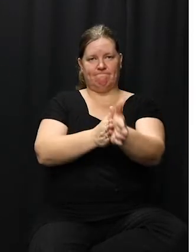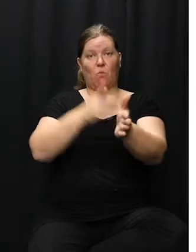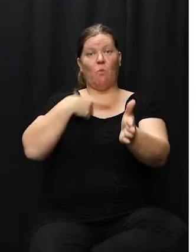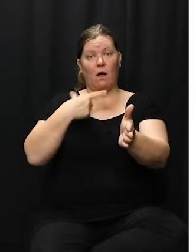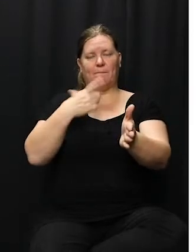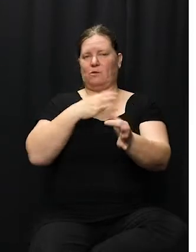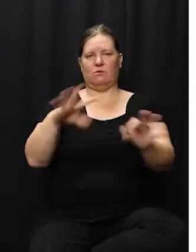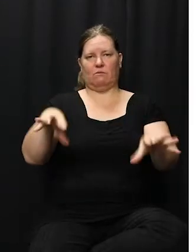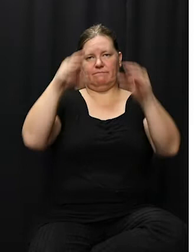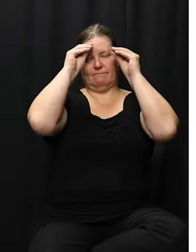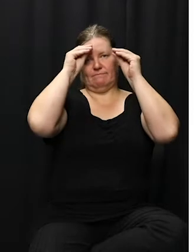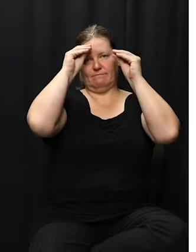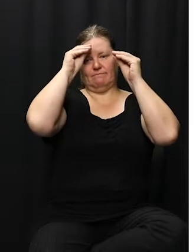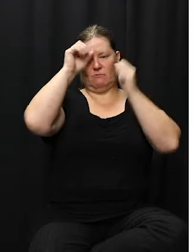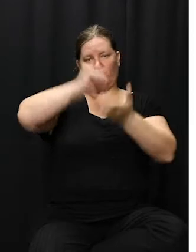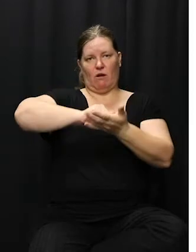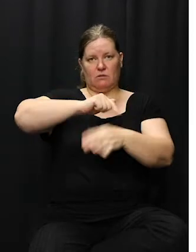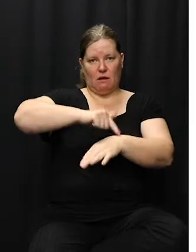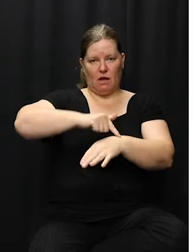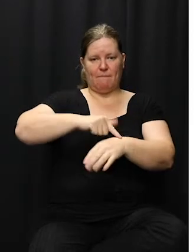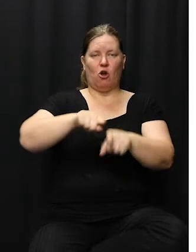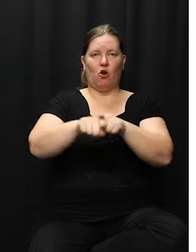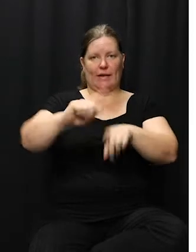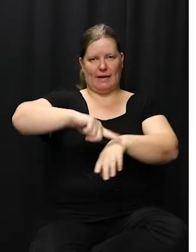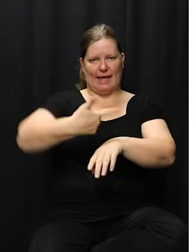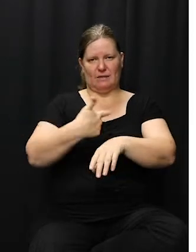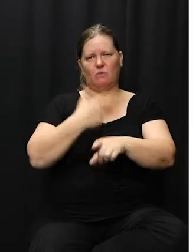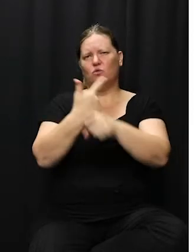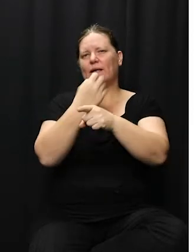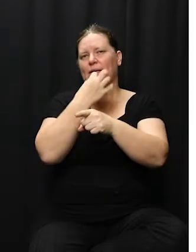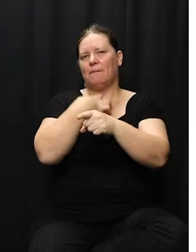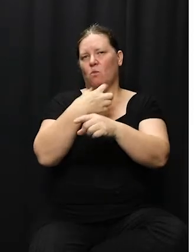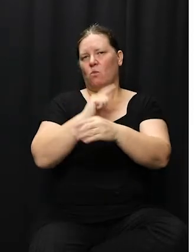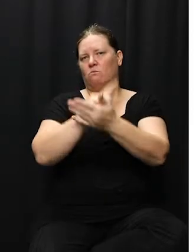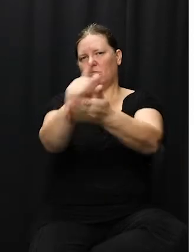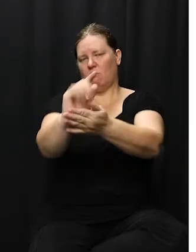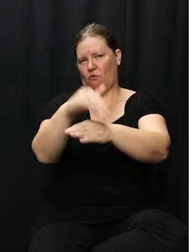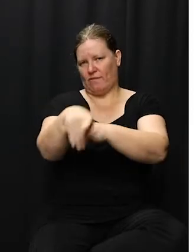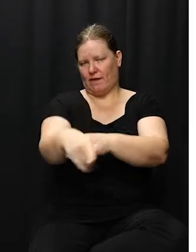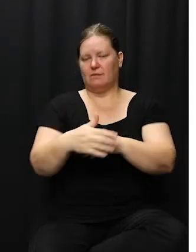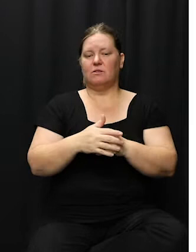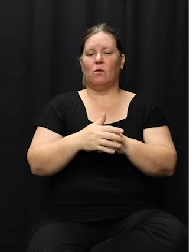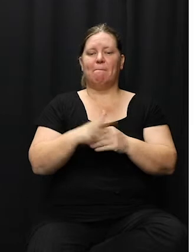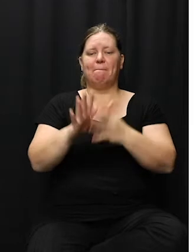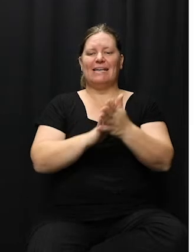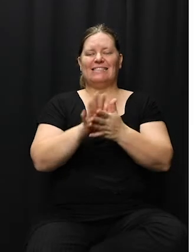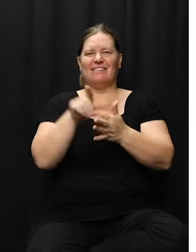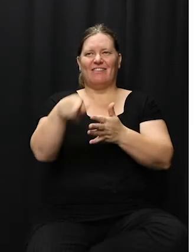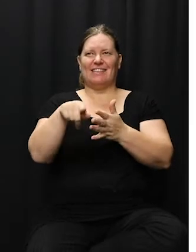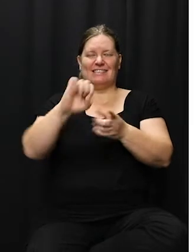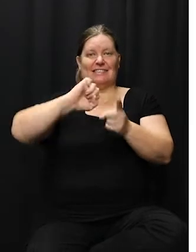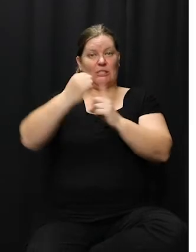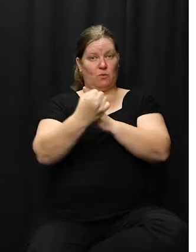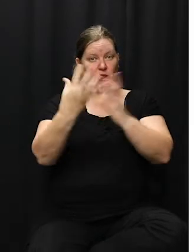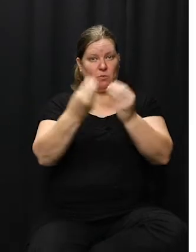time. They learned it late. So we'll talk a little bit further about that later. And that means the situation with people using sign language is very